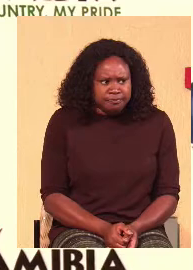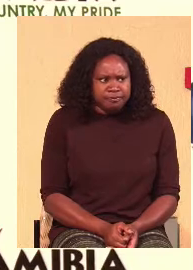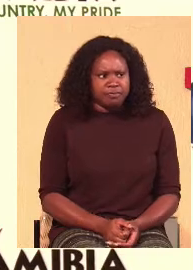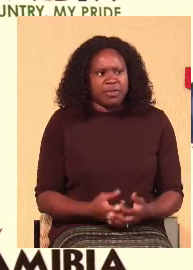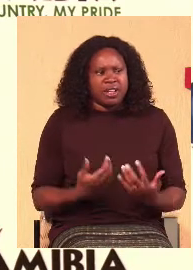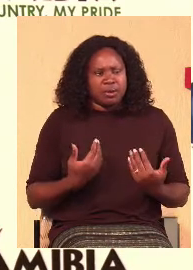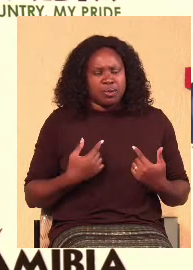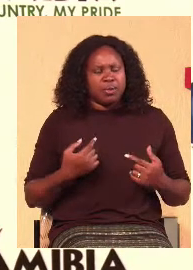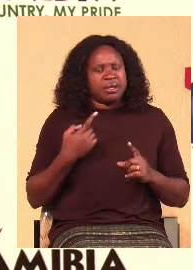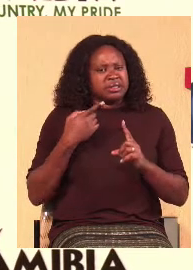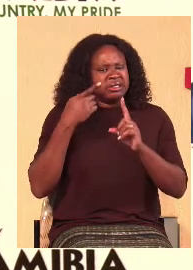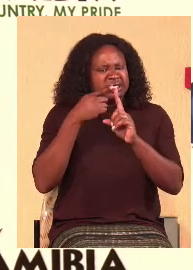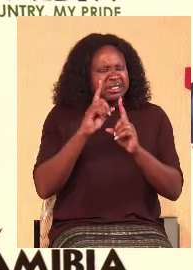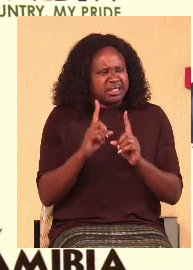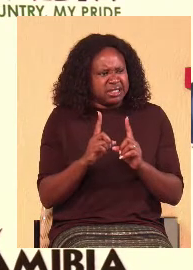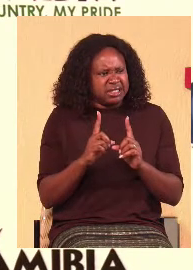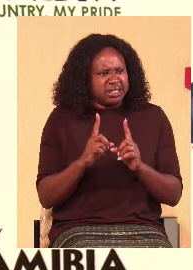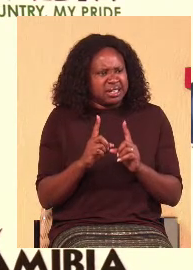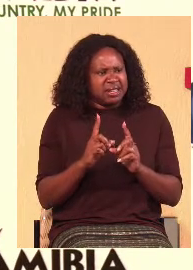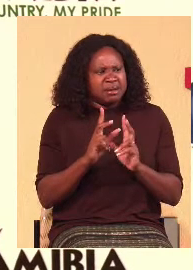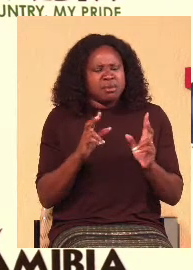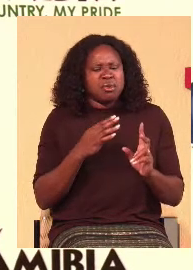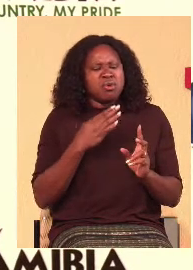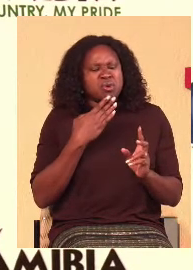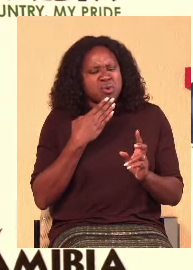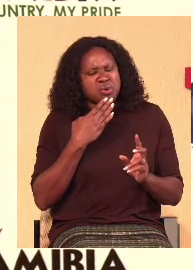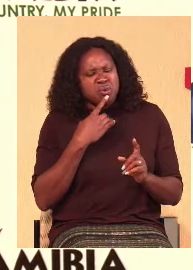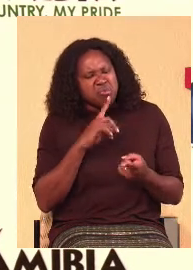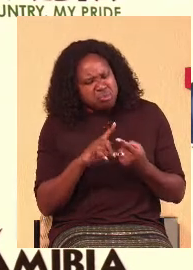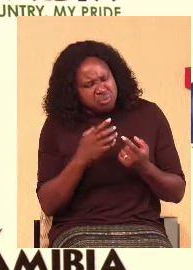focused on those who are suspected of having